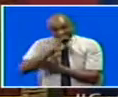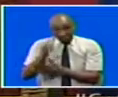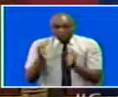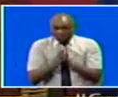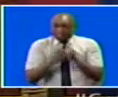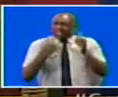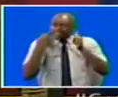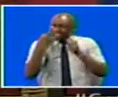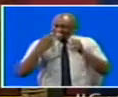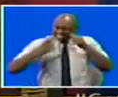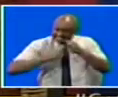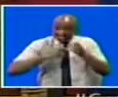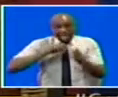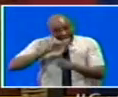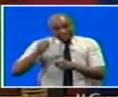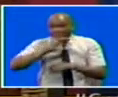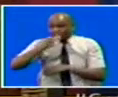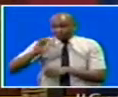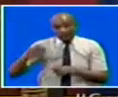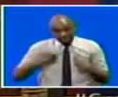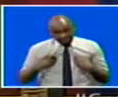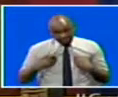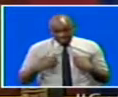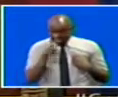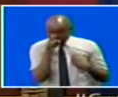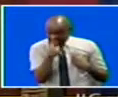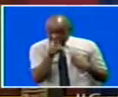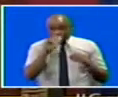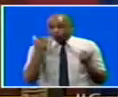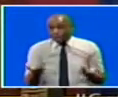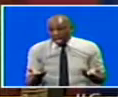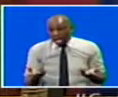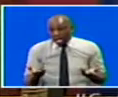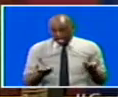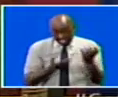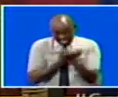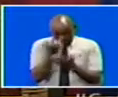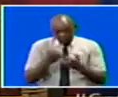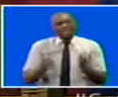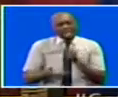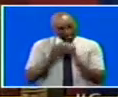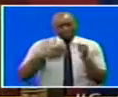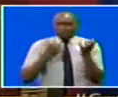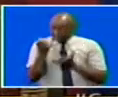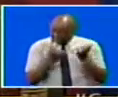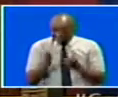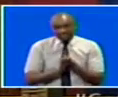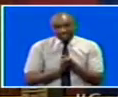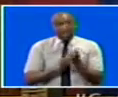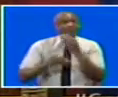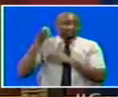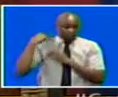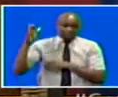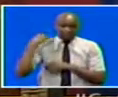36 other towns across the country. And this has injected economic vibrancy into previously